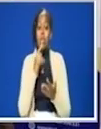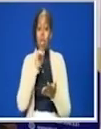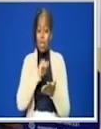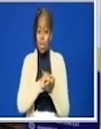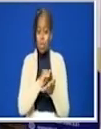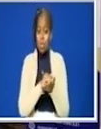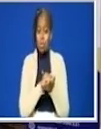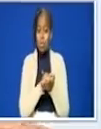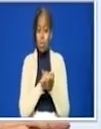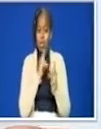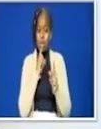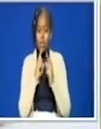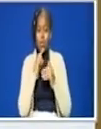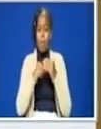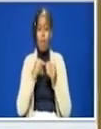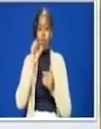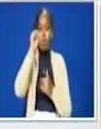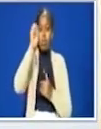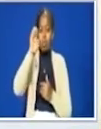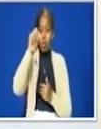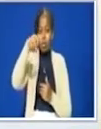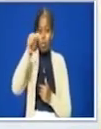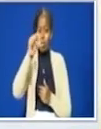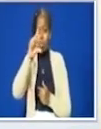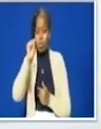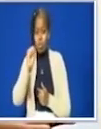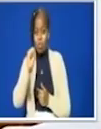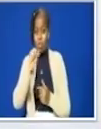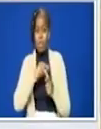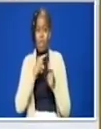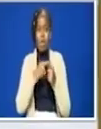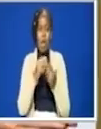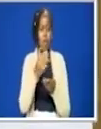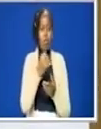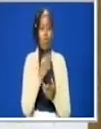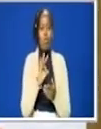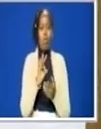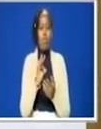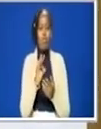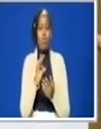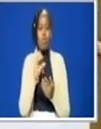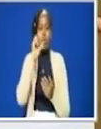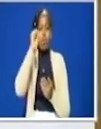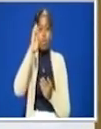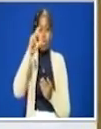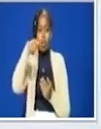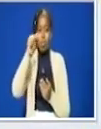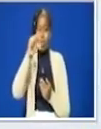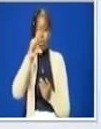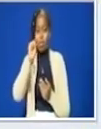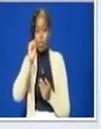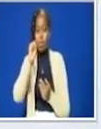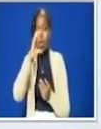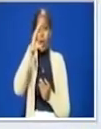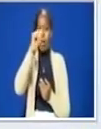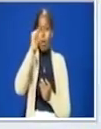and we said that you've talked of the sepals, yes. And I remember we also talked of a collection of sepals for calyx, yes. We also